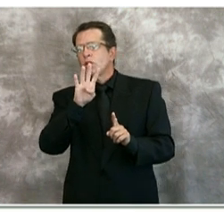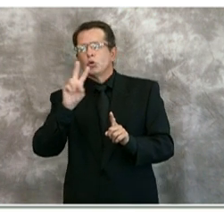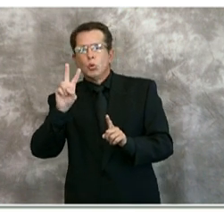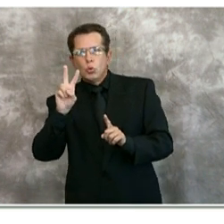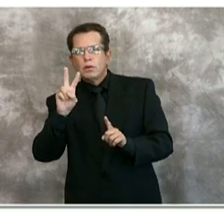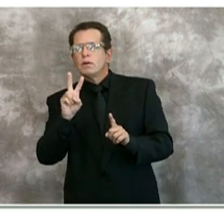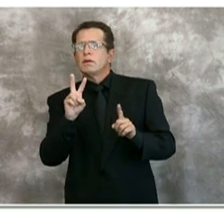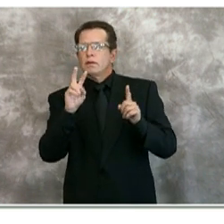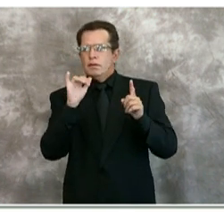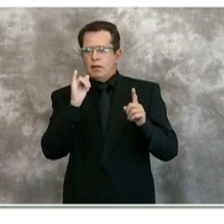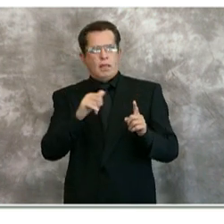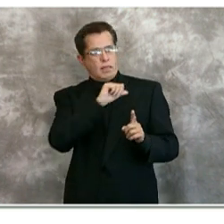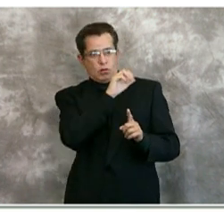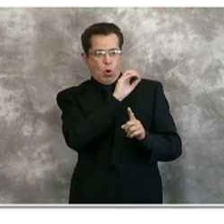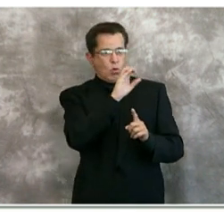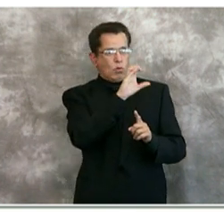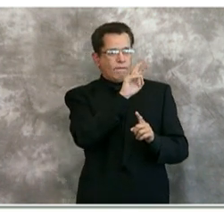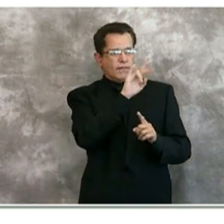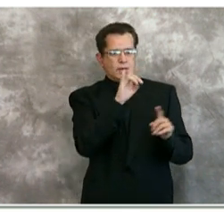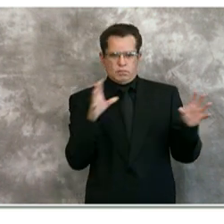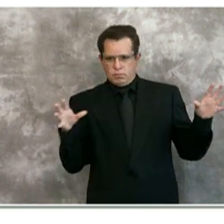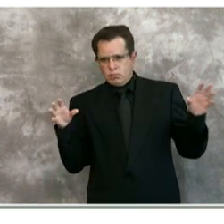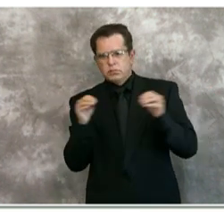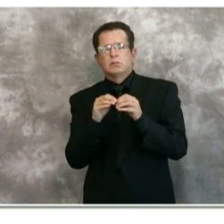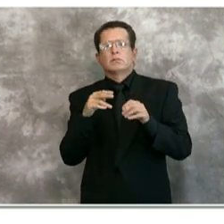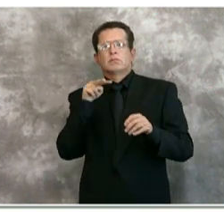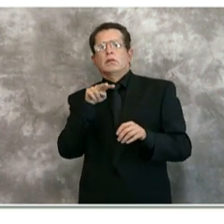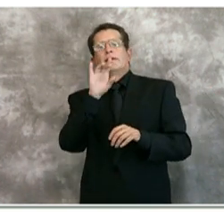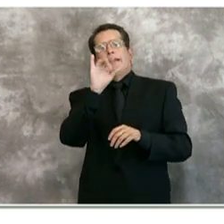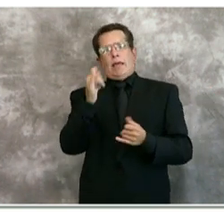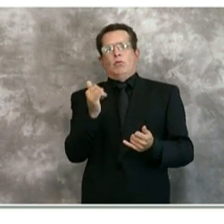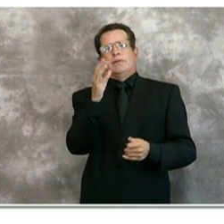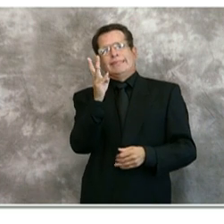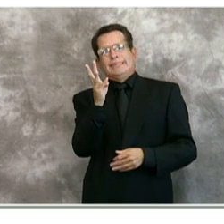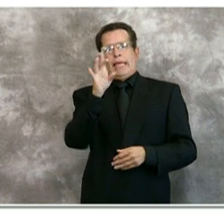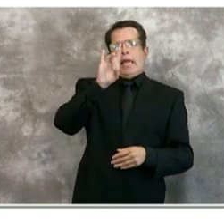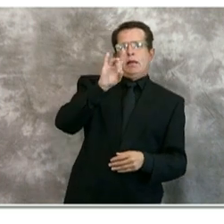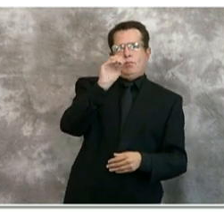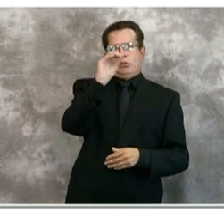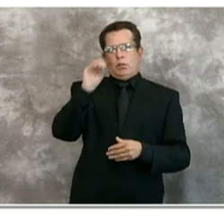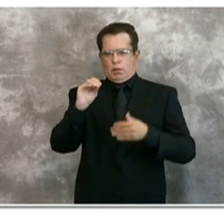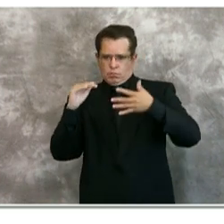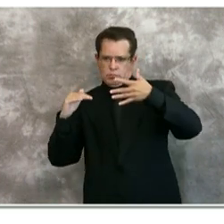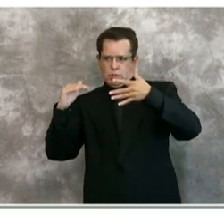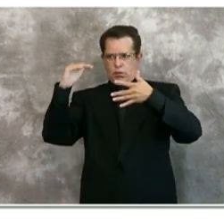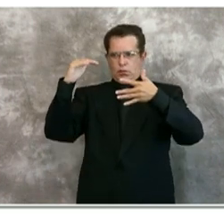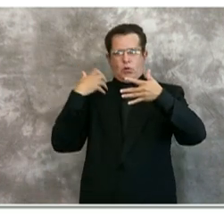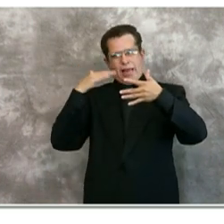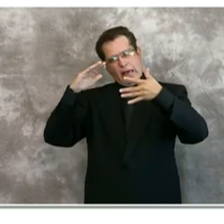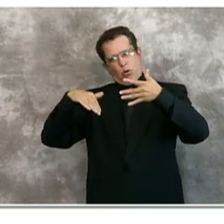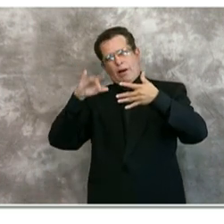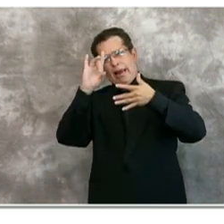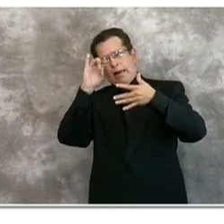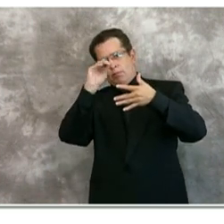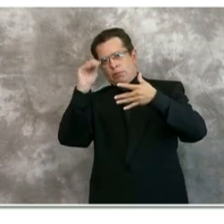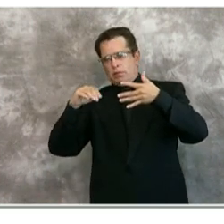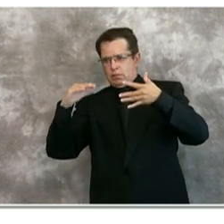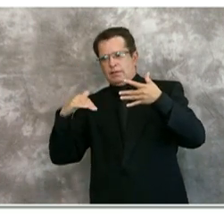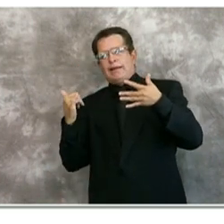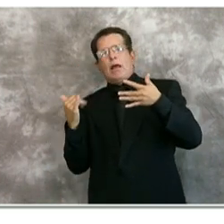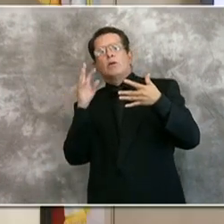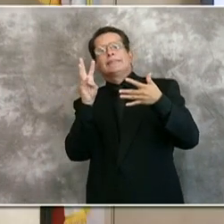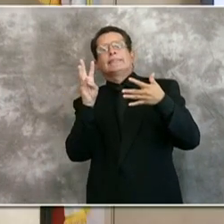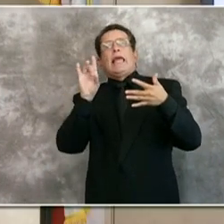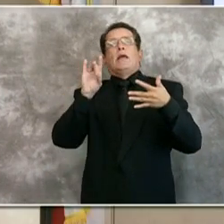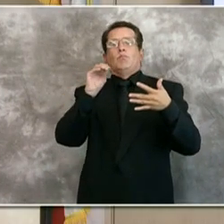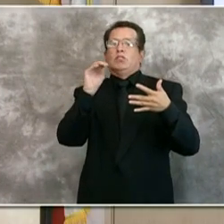at 481, which brings us to 68% of our current regional ICU bed capacity being occupied.